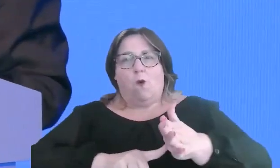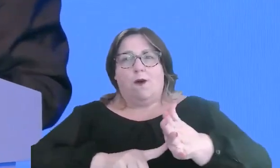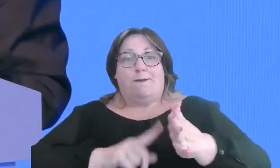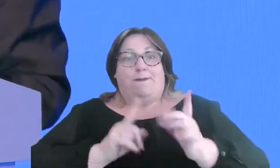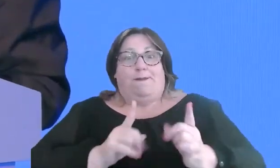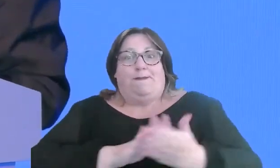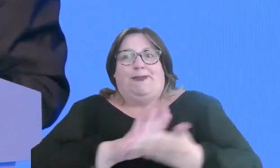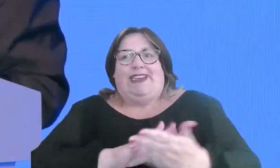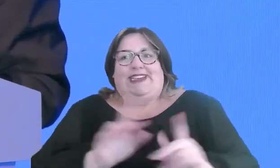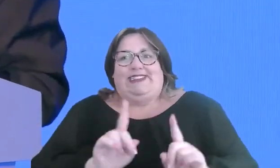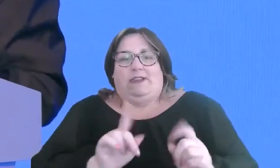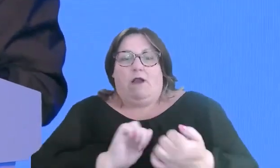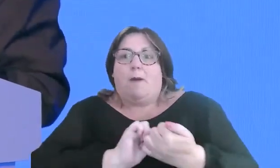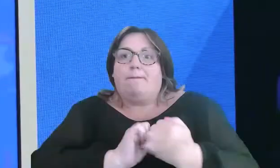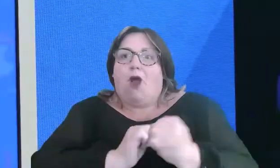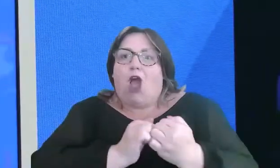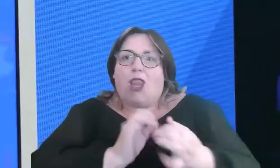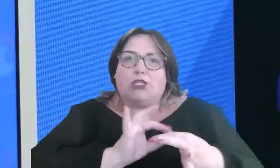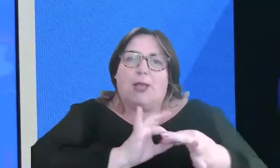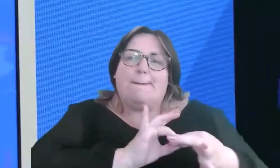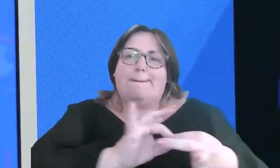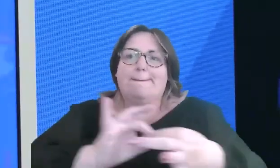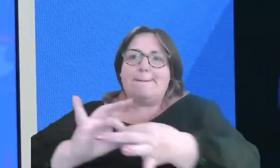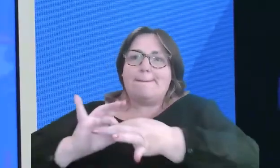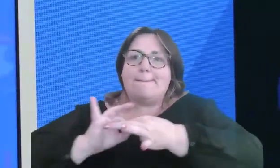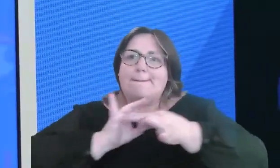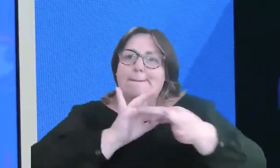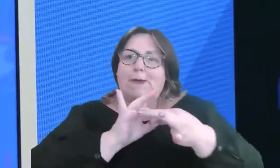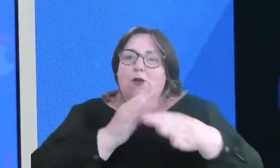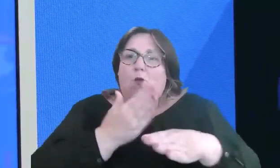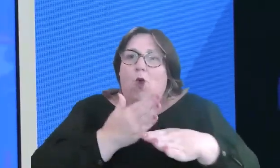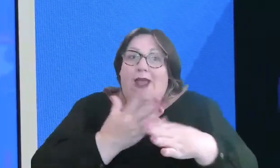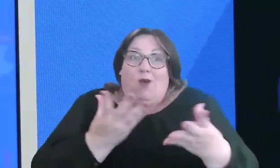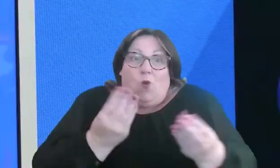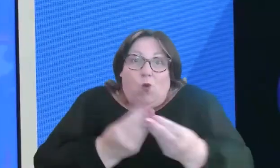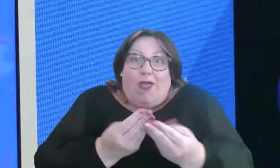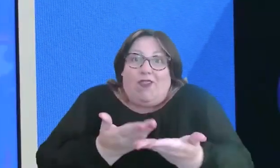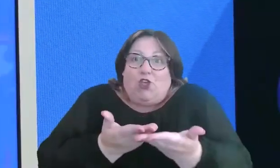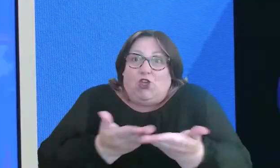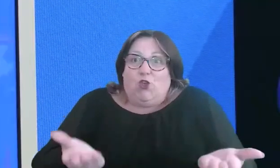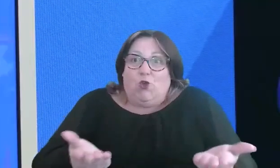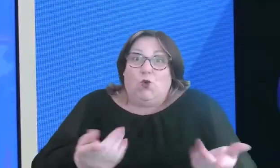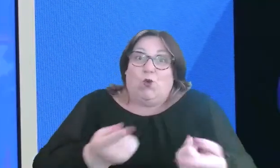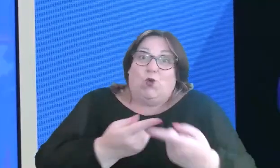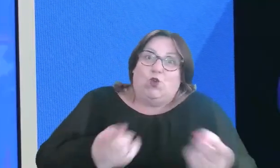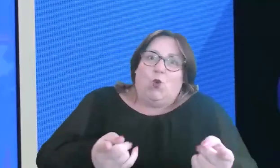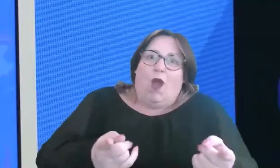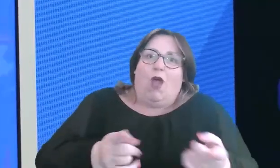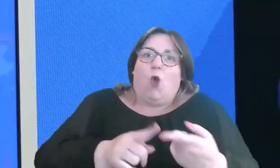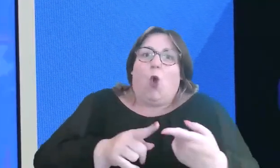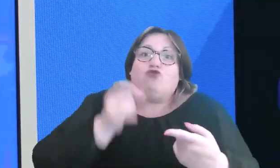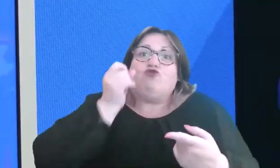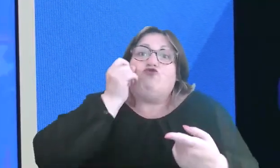everything that we do in government. Working with you, you are the entrepreneurs who will drive